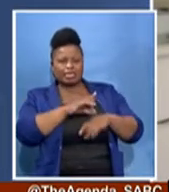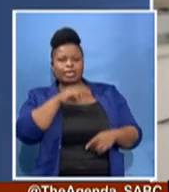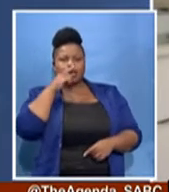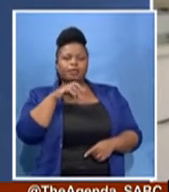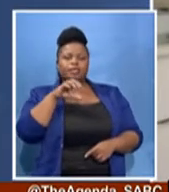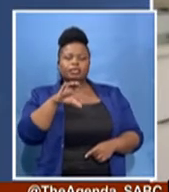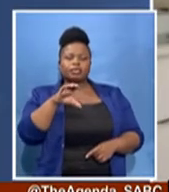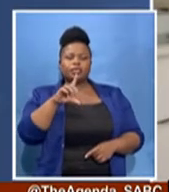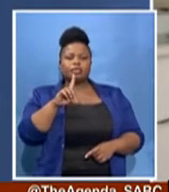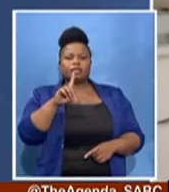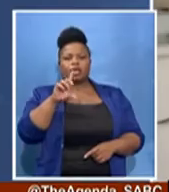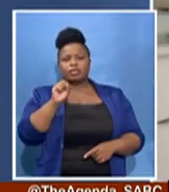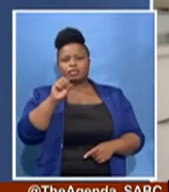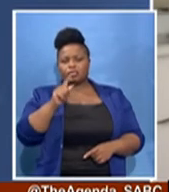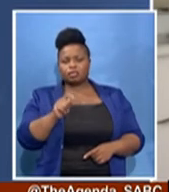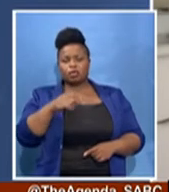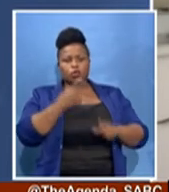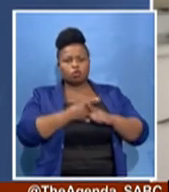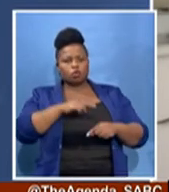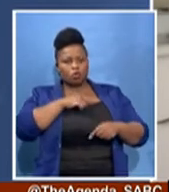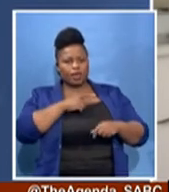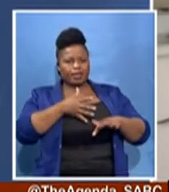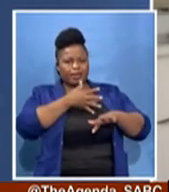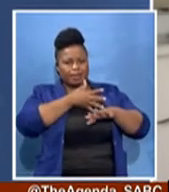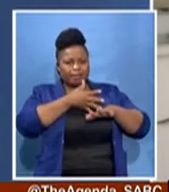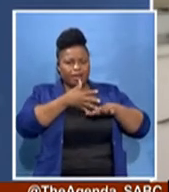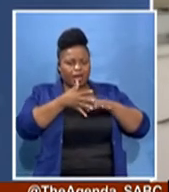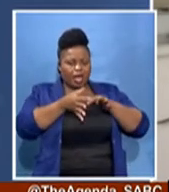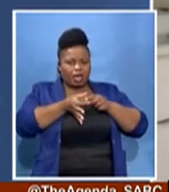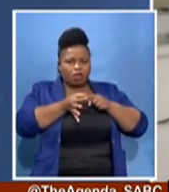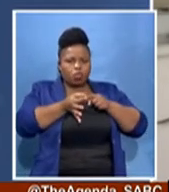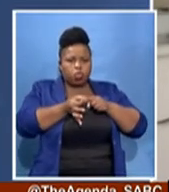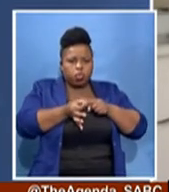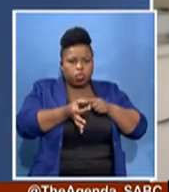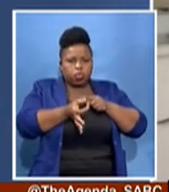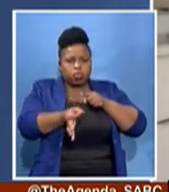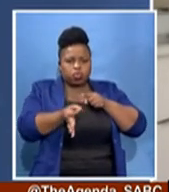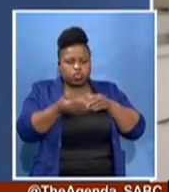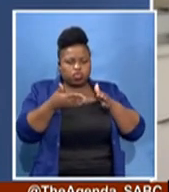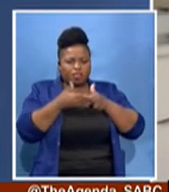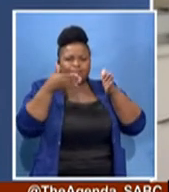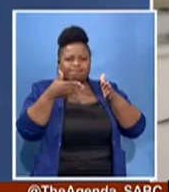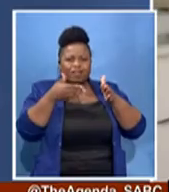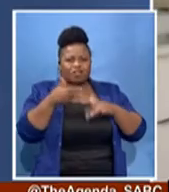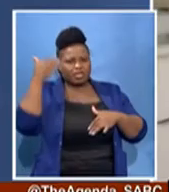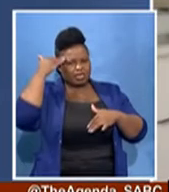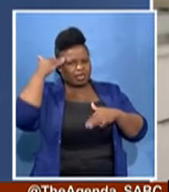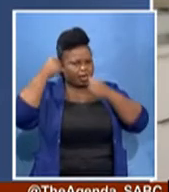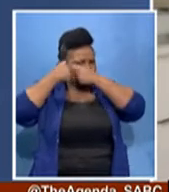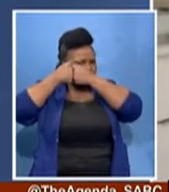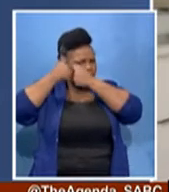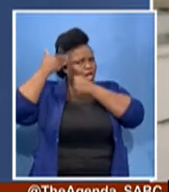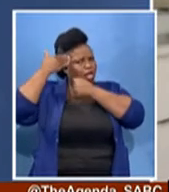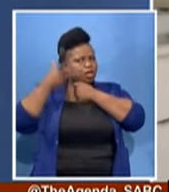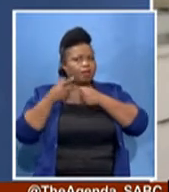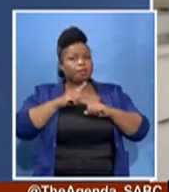a clot in one of the major vessels in the brain, but accompanied by what are called low platelets.